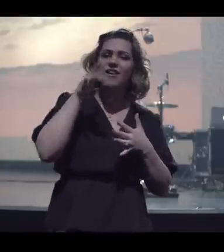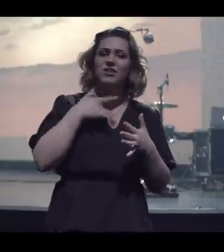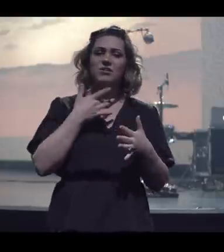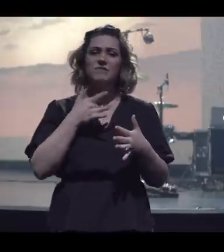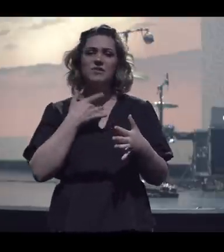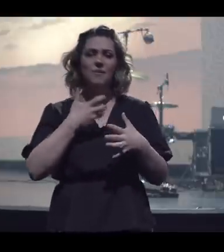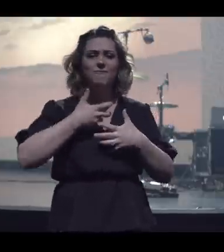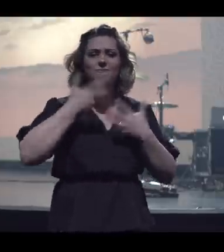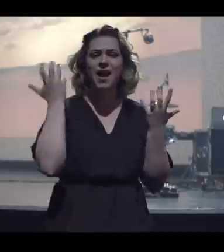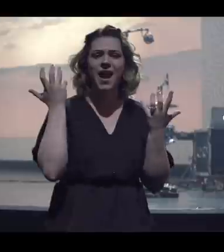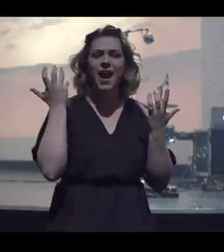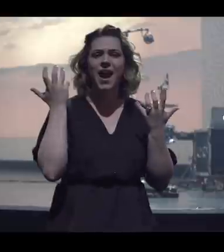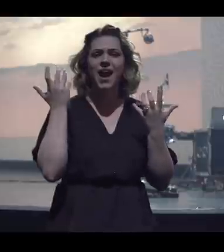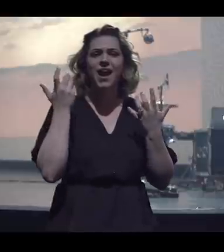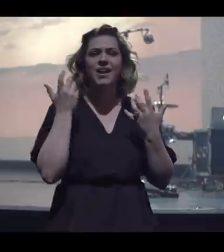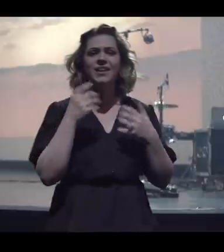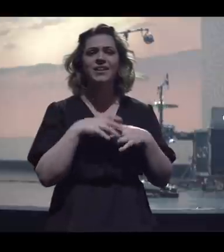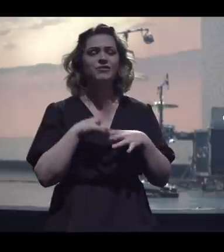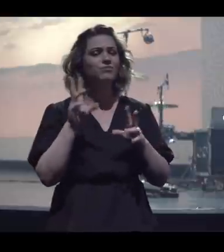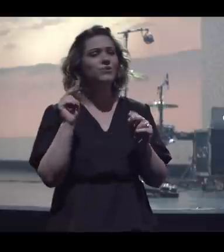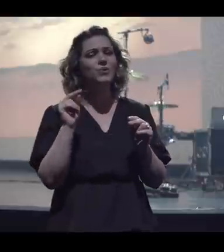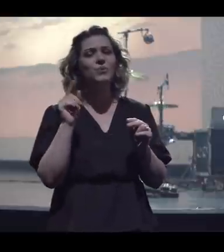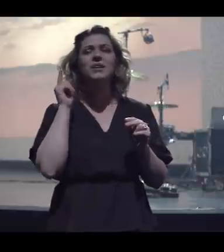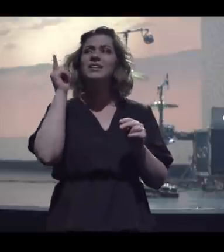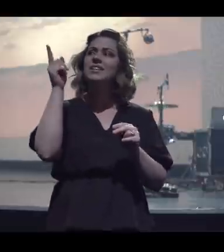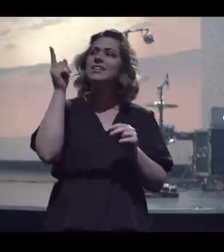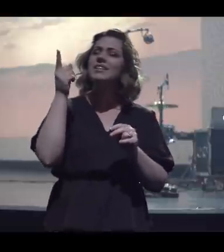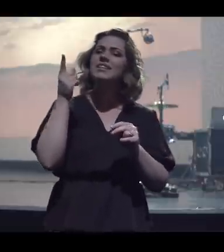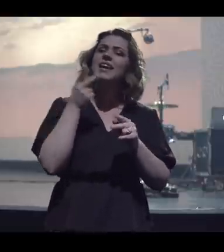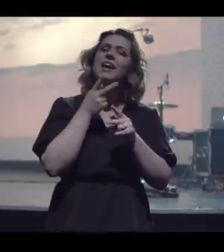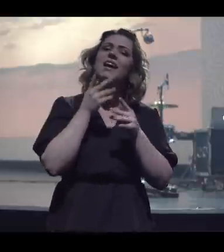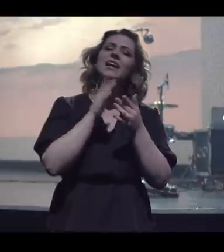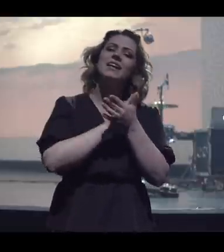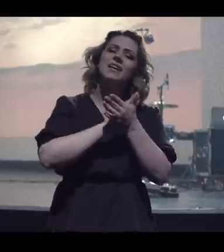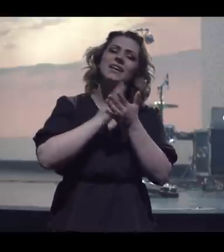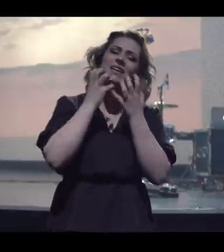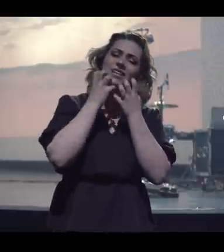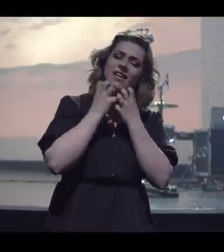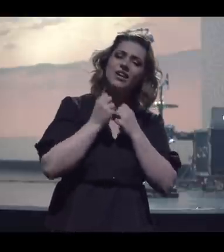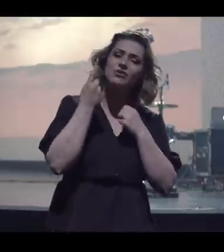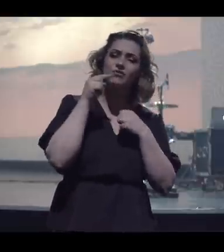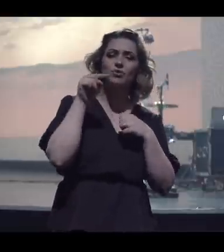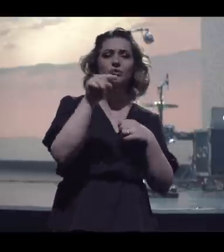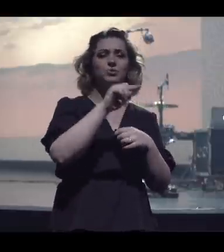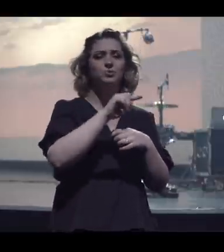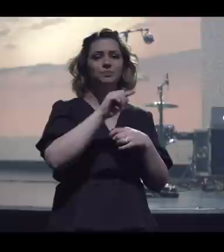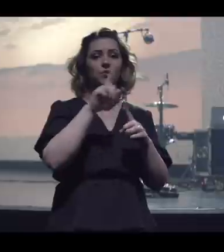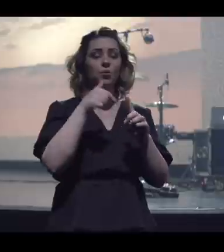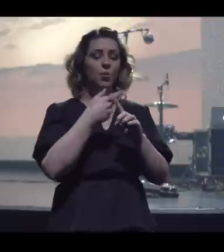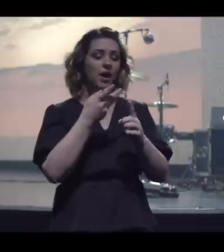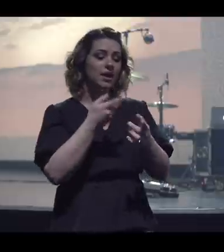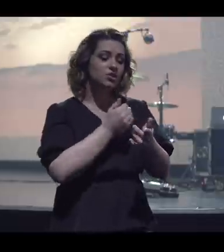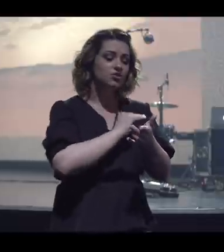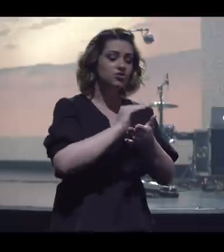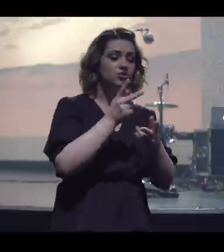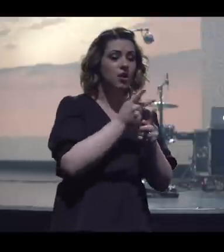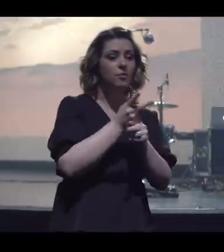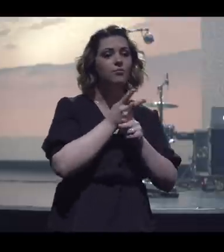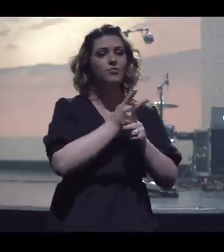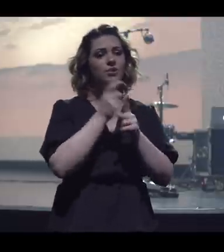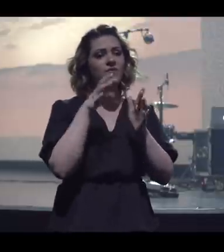you. He cares for you. And when a shepherd finds a lamb that's lost or cast